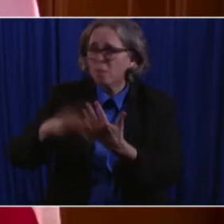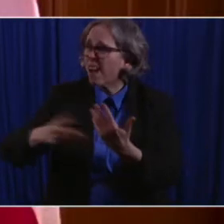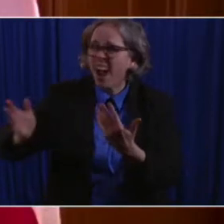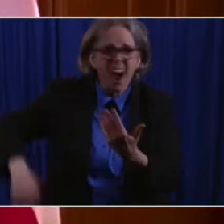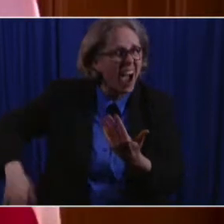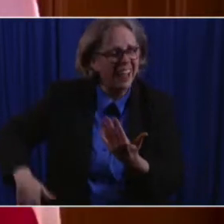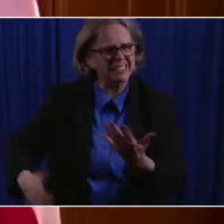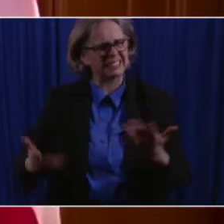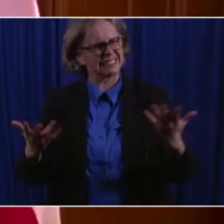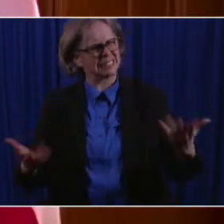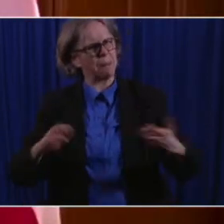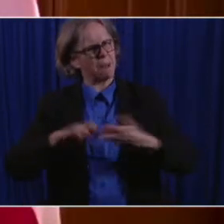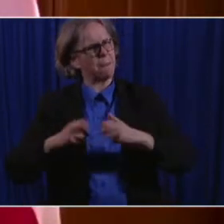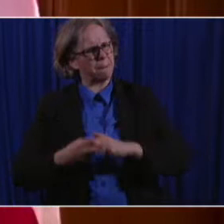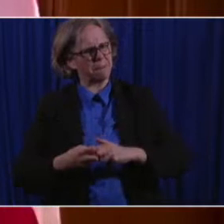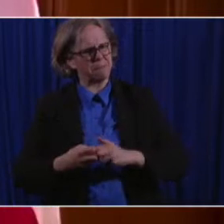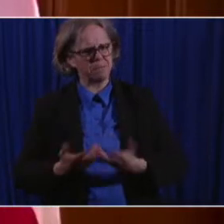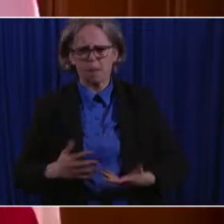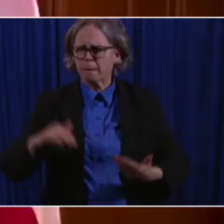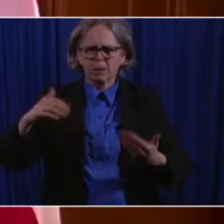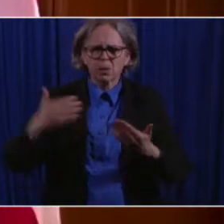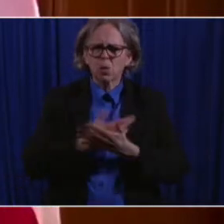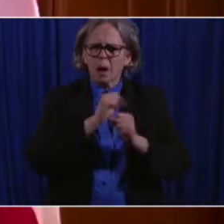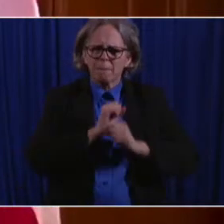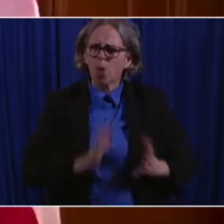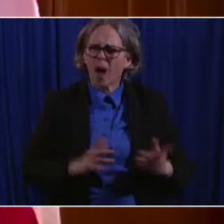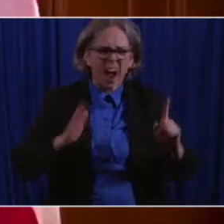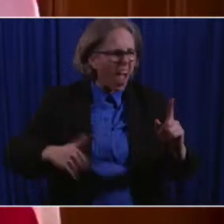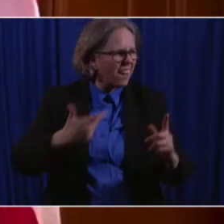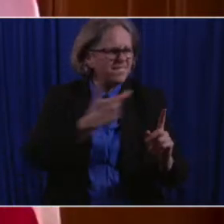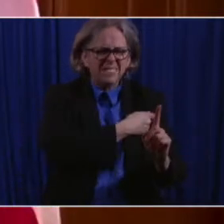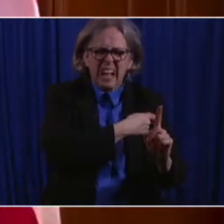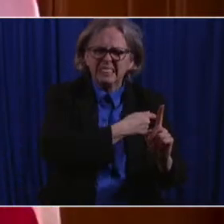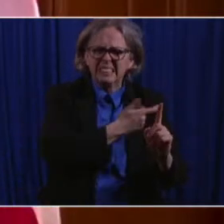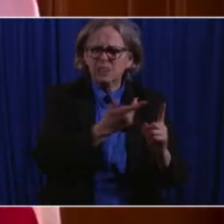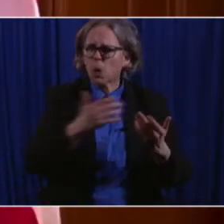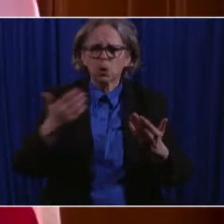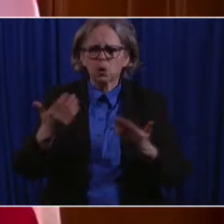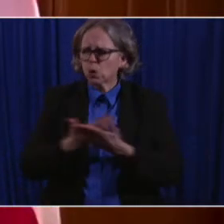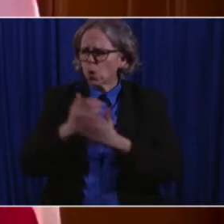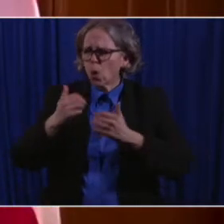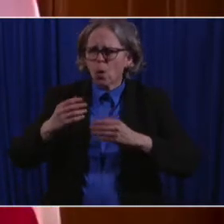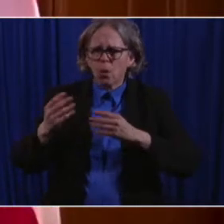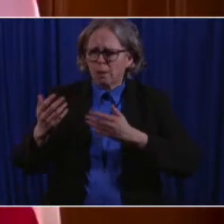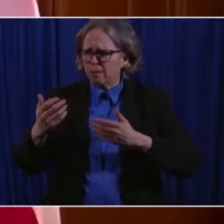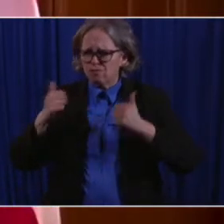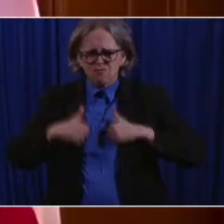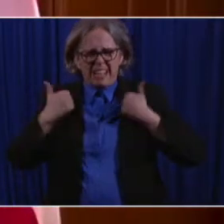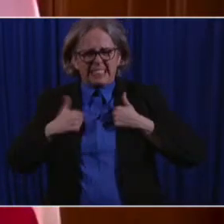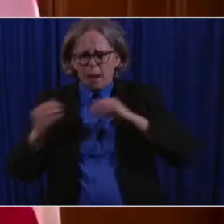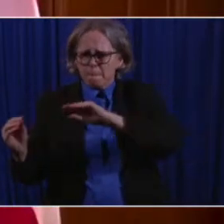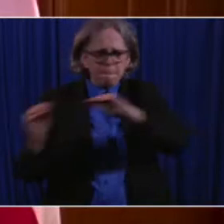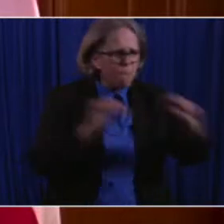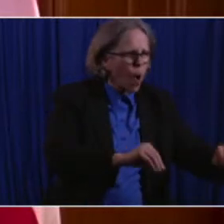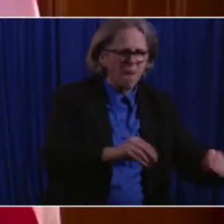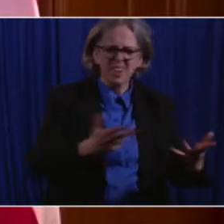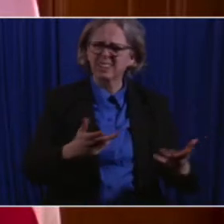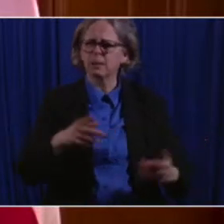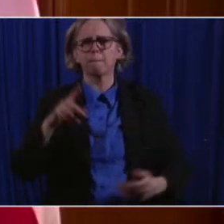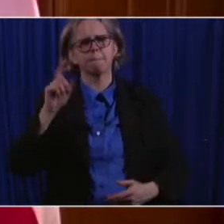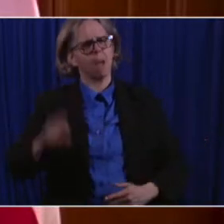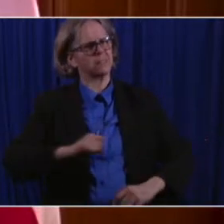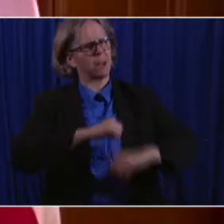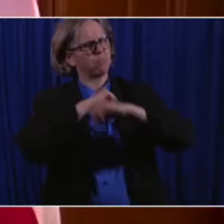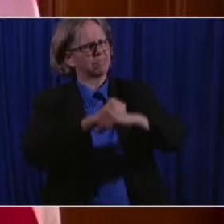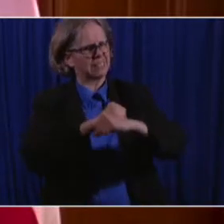out as far as new residents. They have new employees. We must make sure that these people have the opportunity to get vaccinated. So again, I